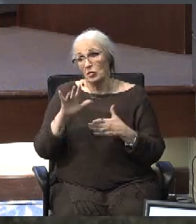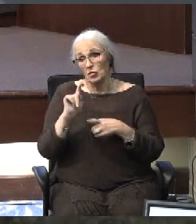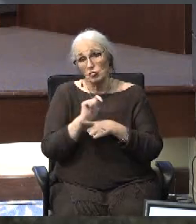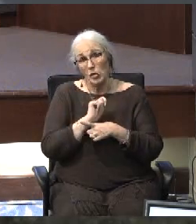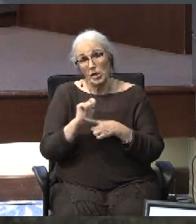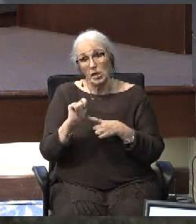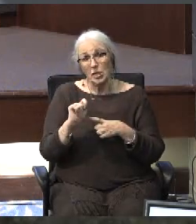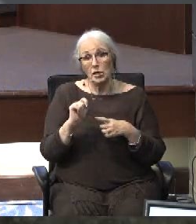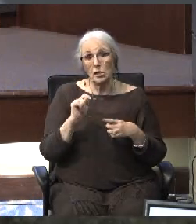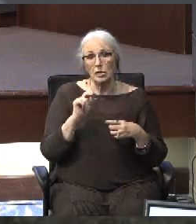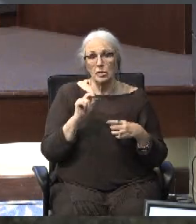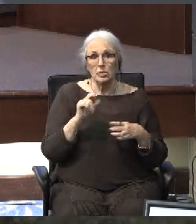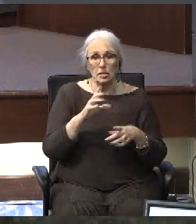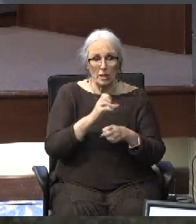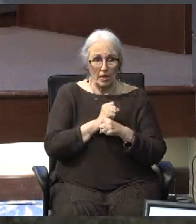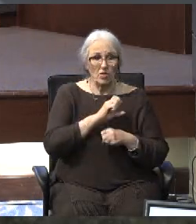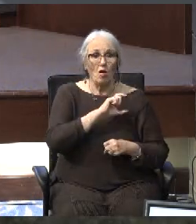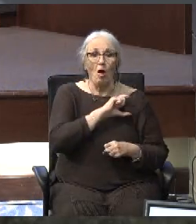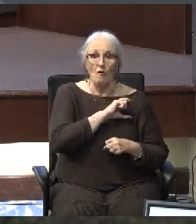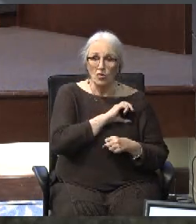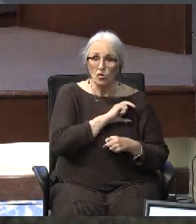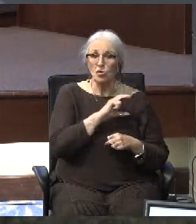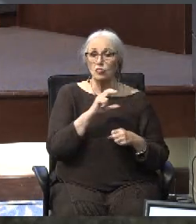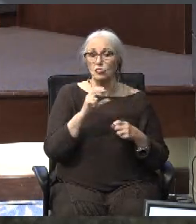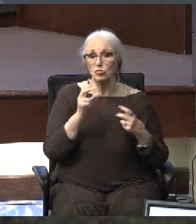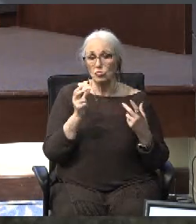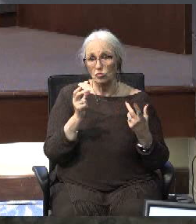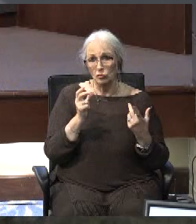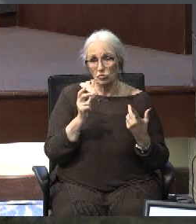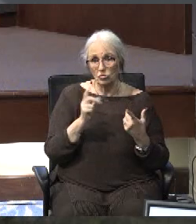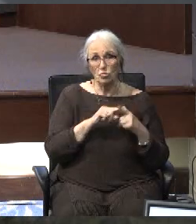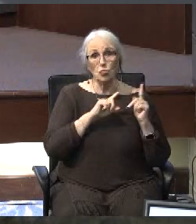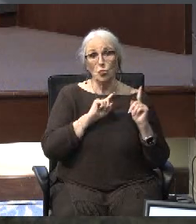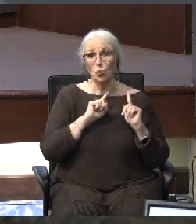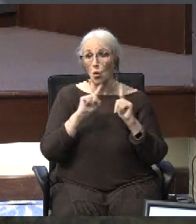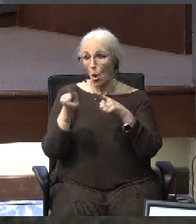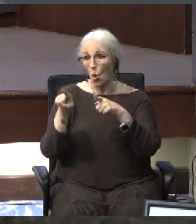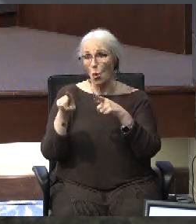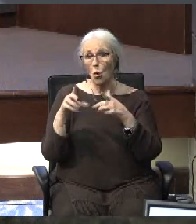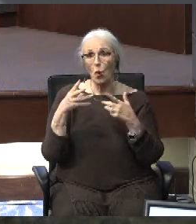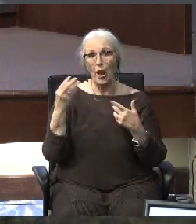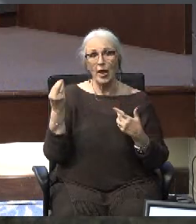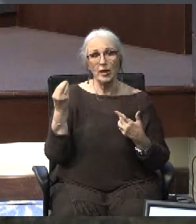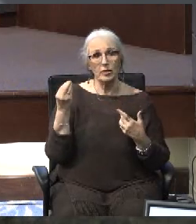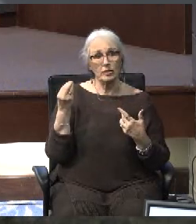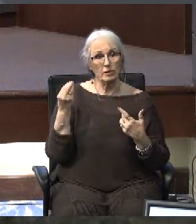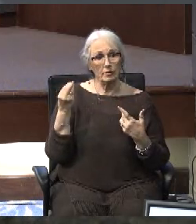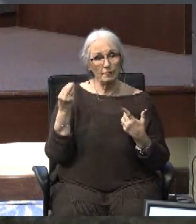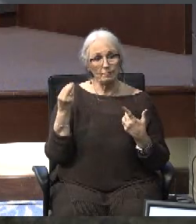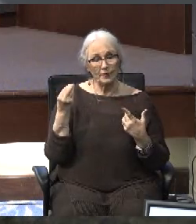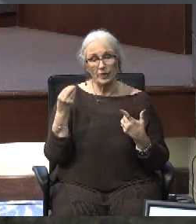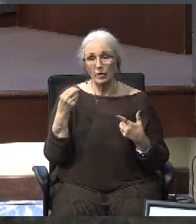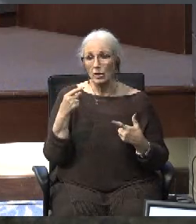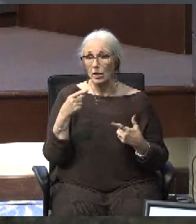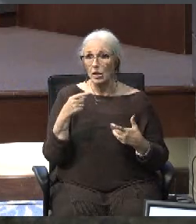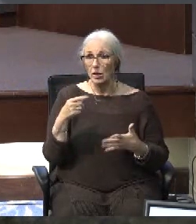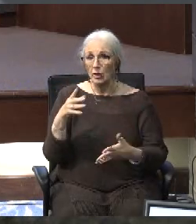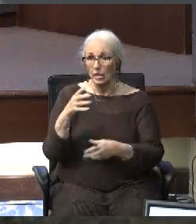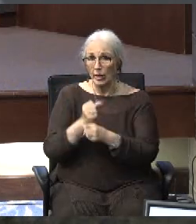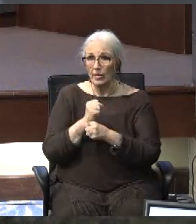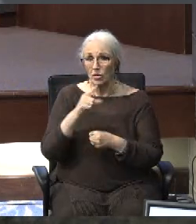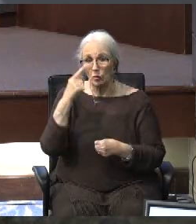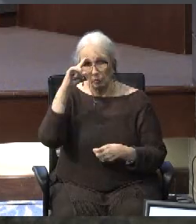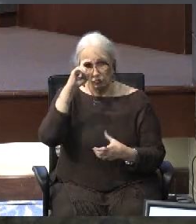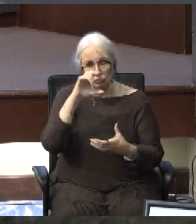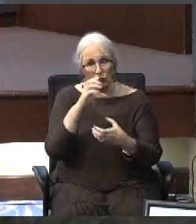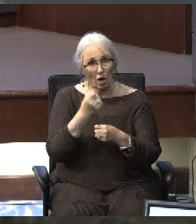get the officers to go out and gain their confidence some kind of